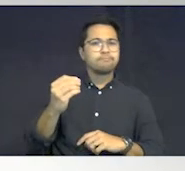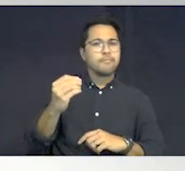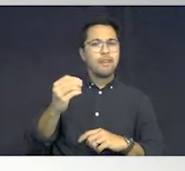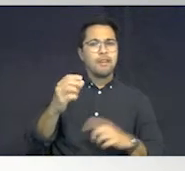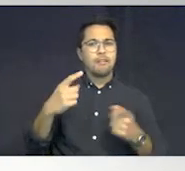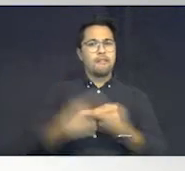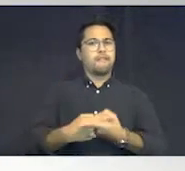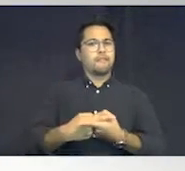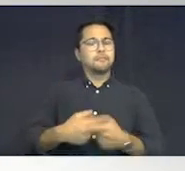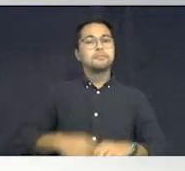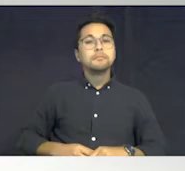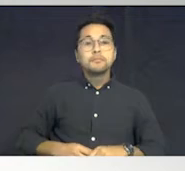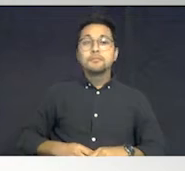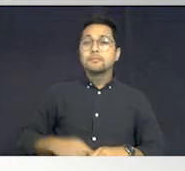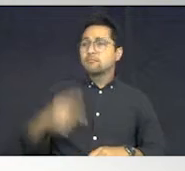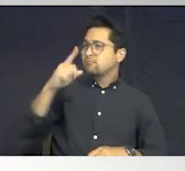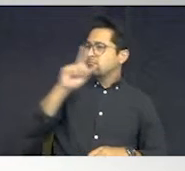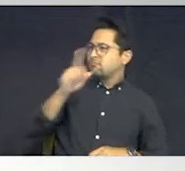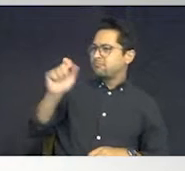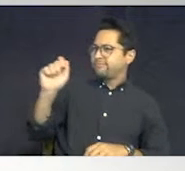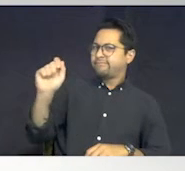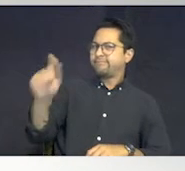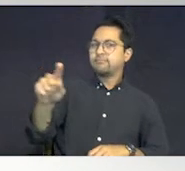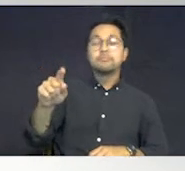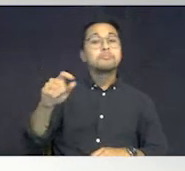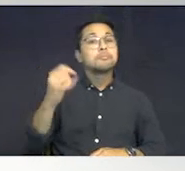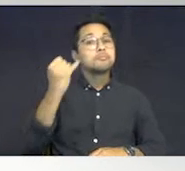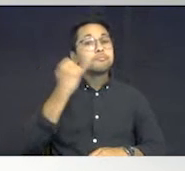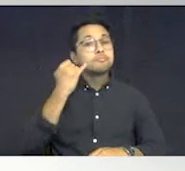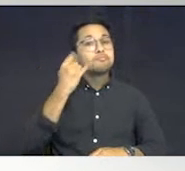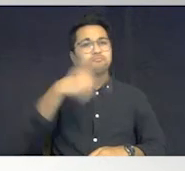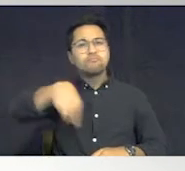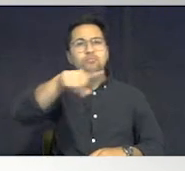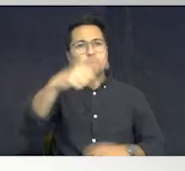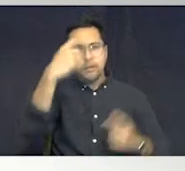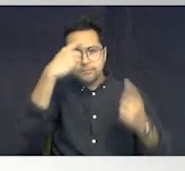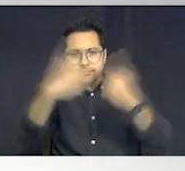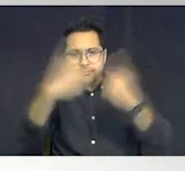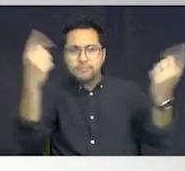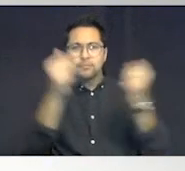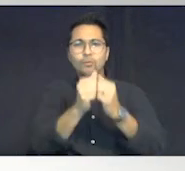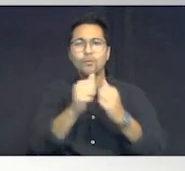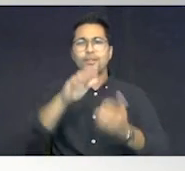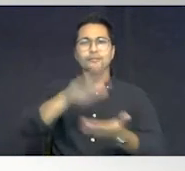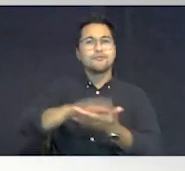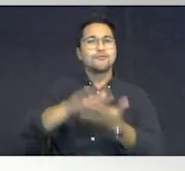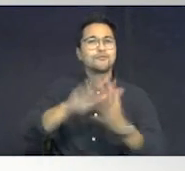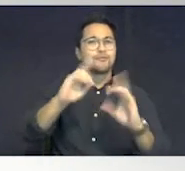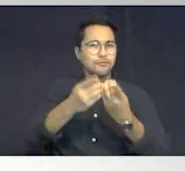I have a question for those of you in the audience. Please raise your hand if you've ever disagreed with your school district.